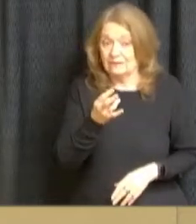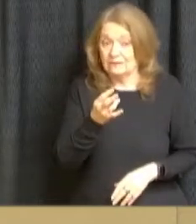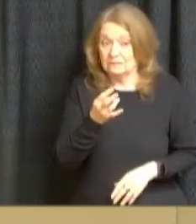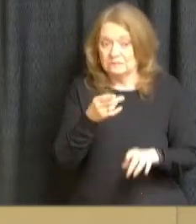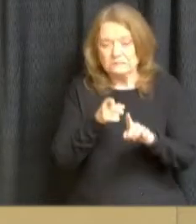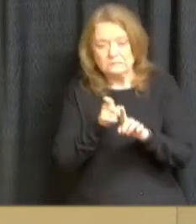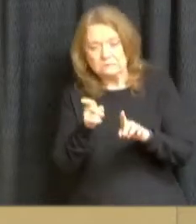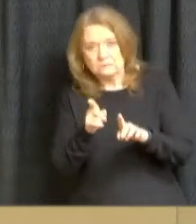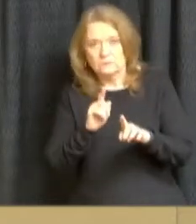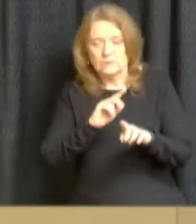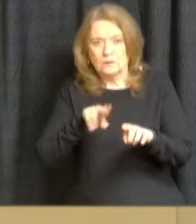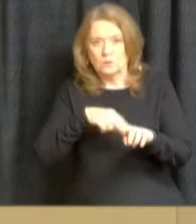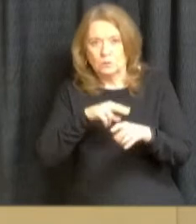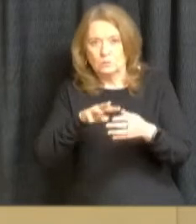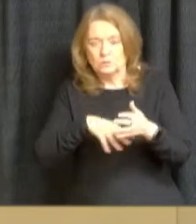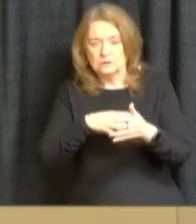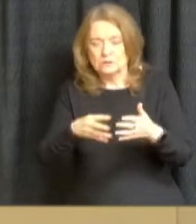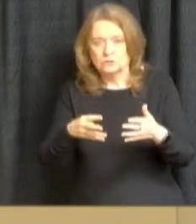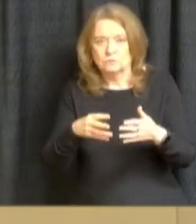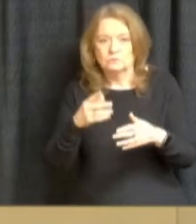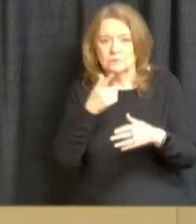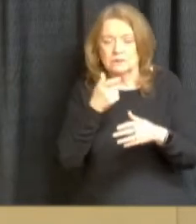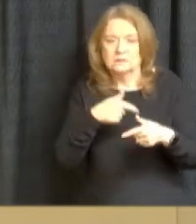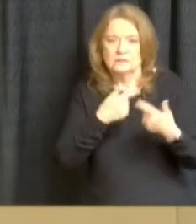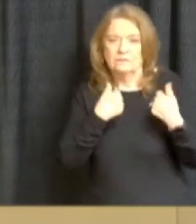from our normal schedule just to avoid Valentine's Day.